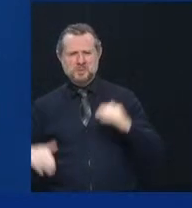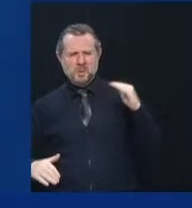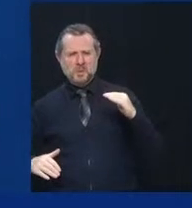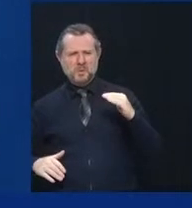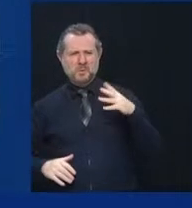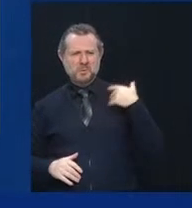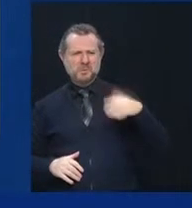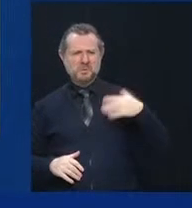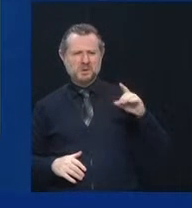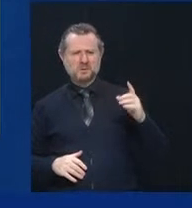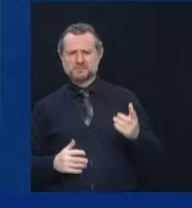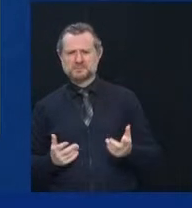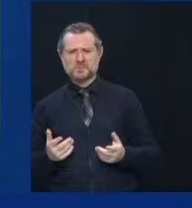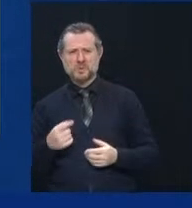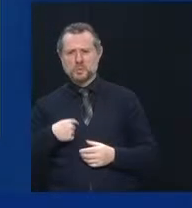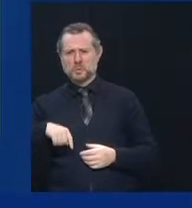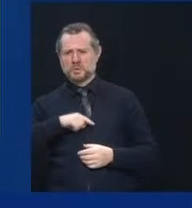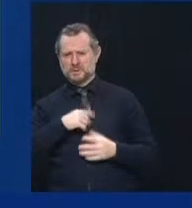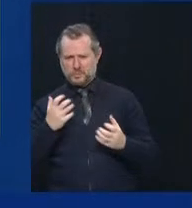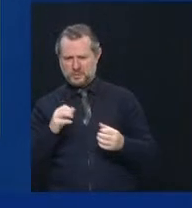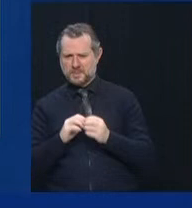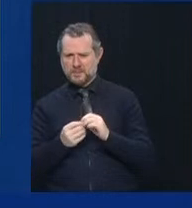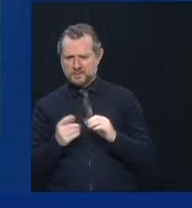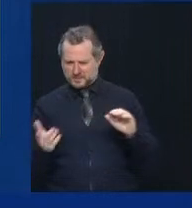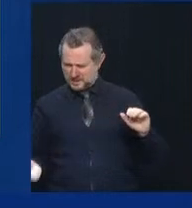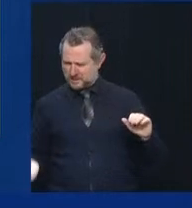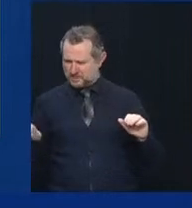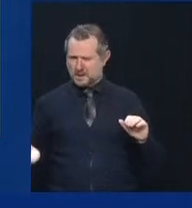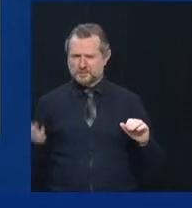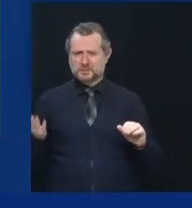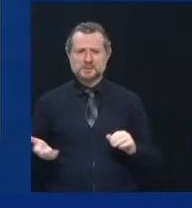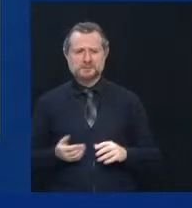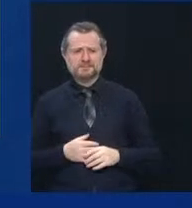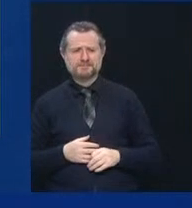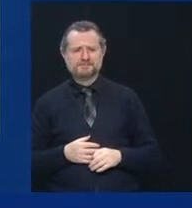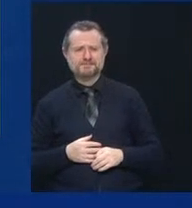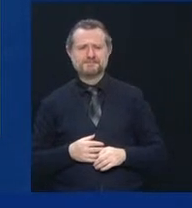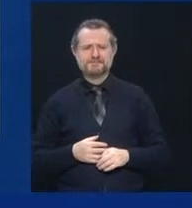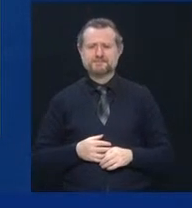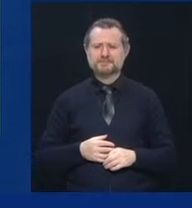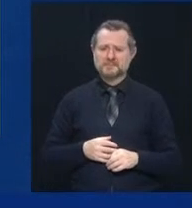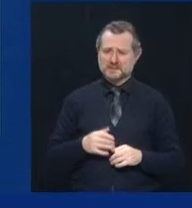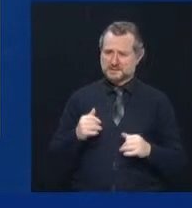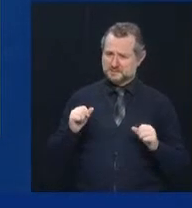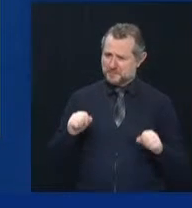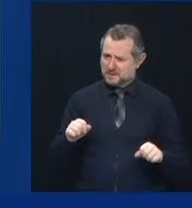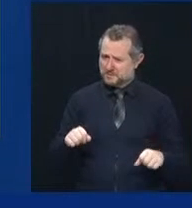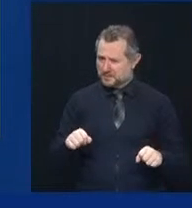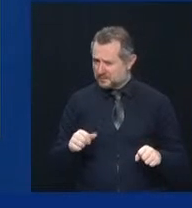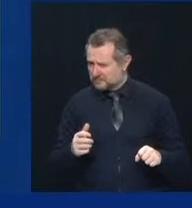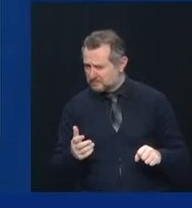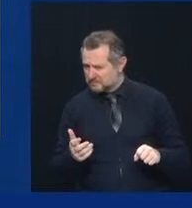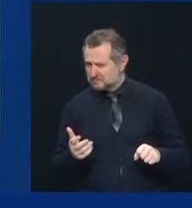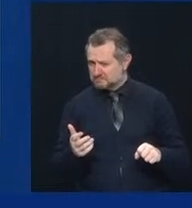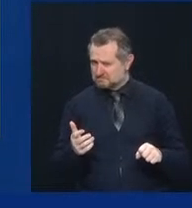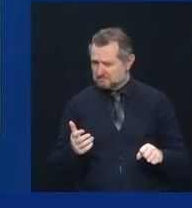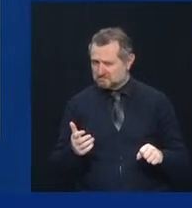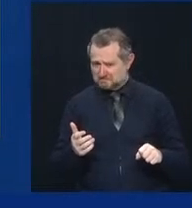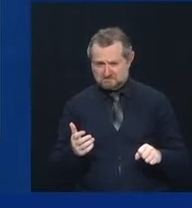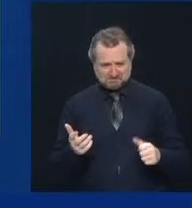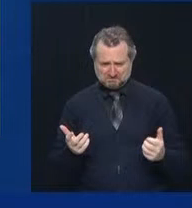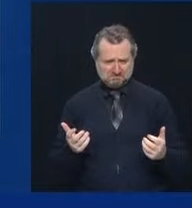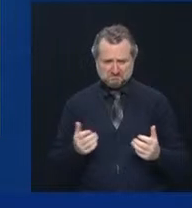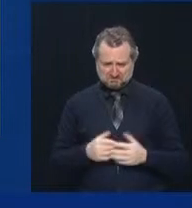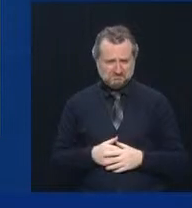Because we want to get this number up. This is possible. This